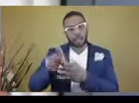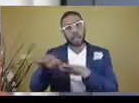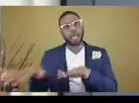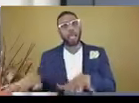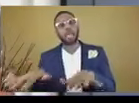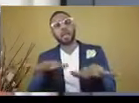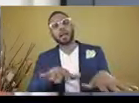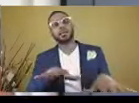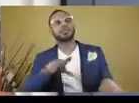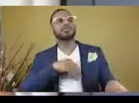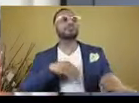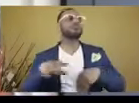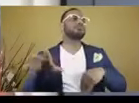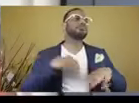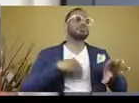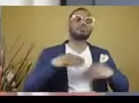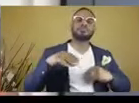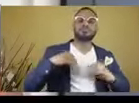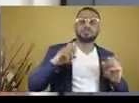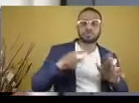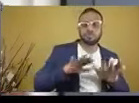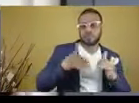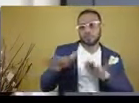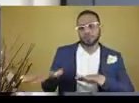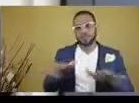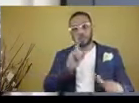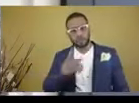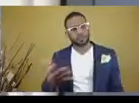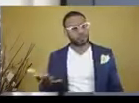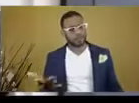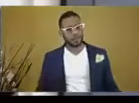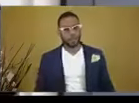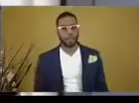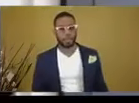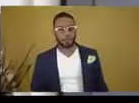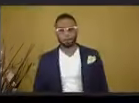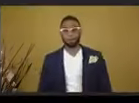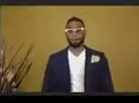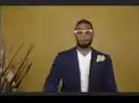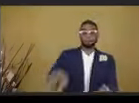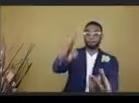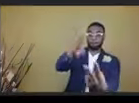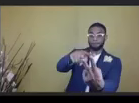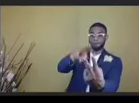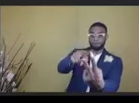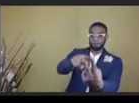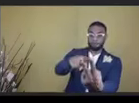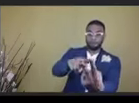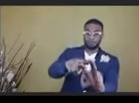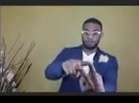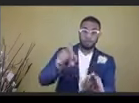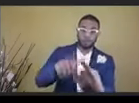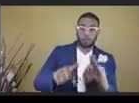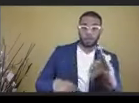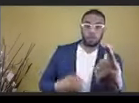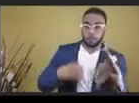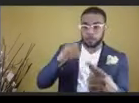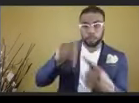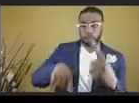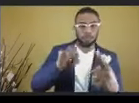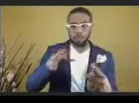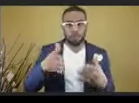just being okay with how things are? Two things. One is that we can't ever allow